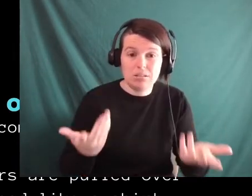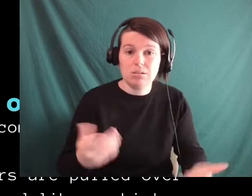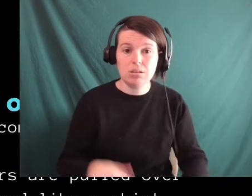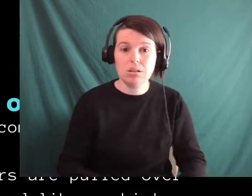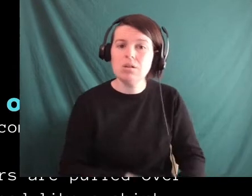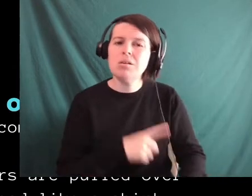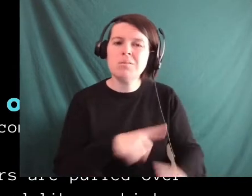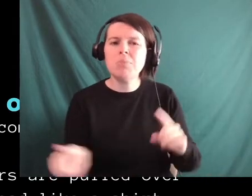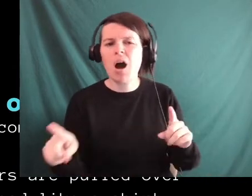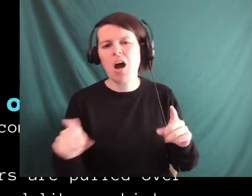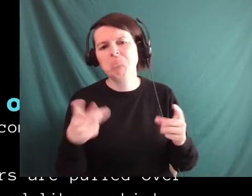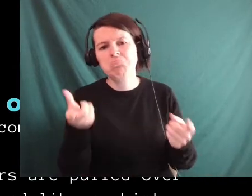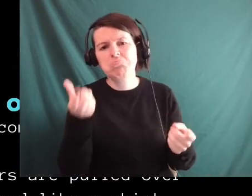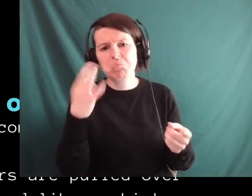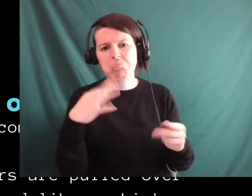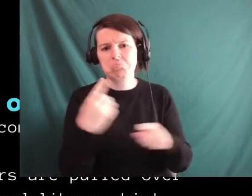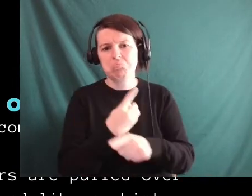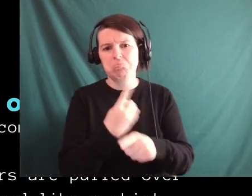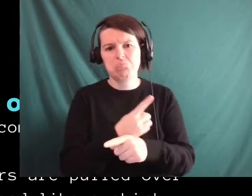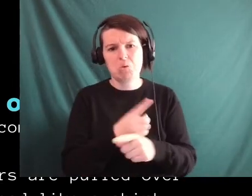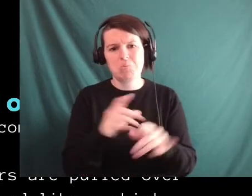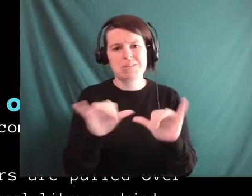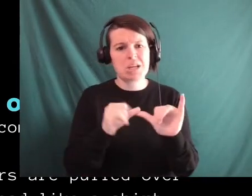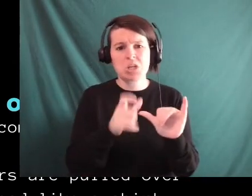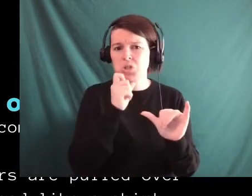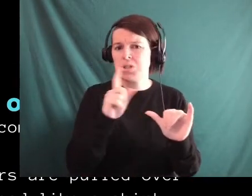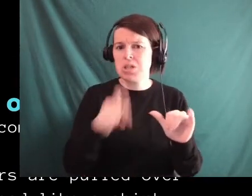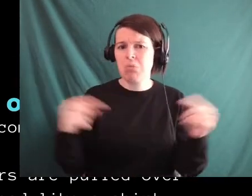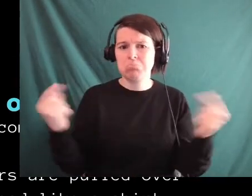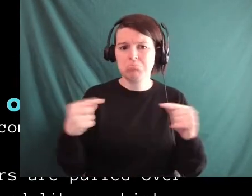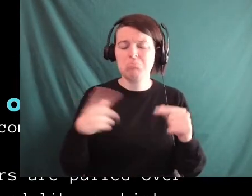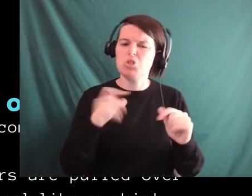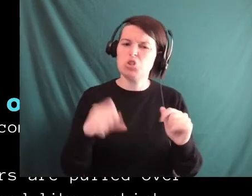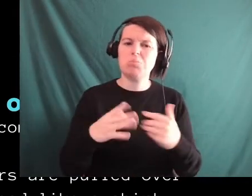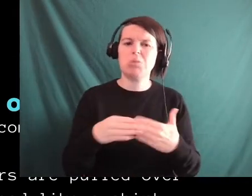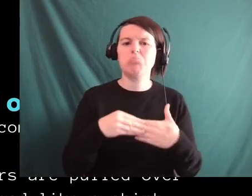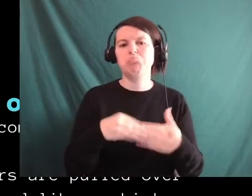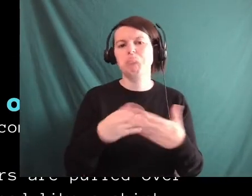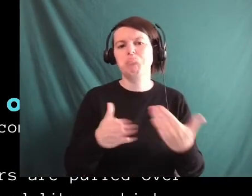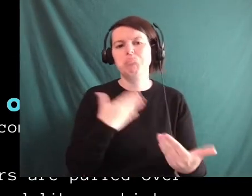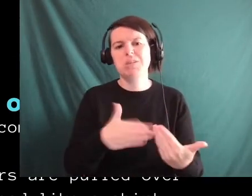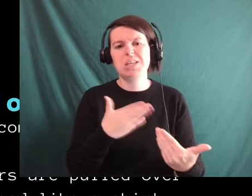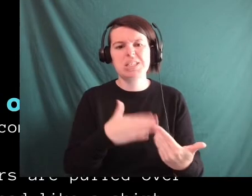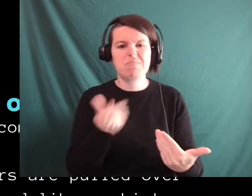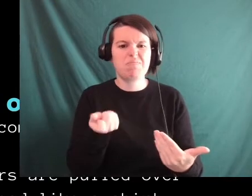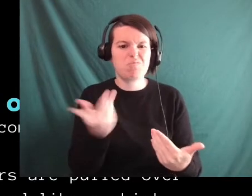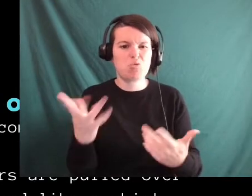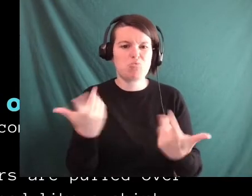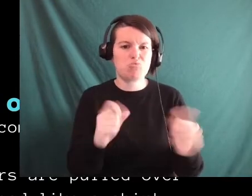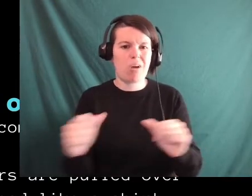But as long as the binder is the right size, it shouldn't be painful, and you should get the hang of it after a few tries.